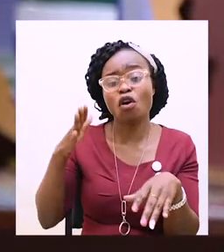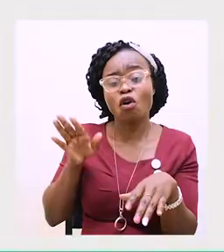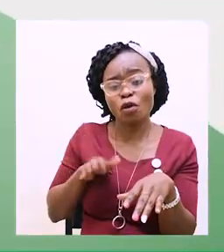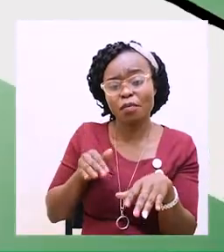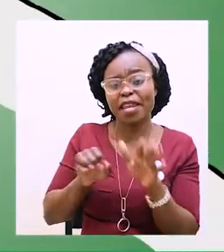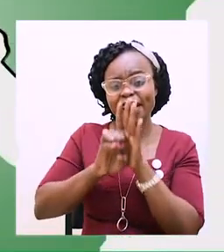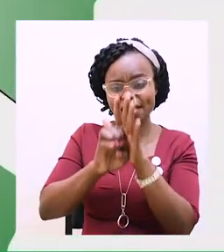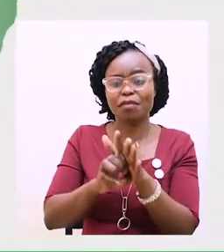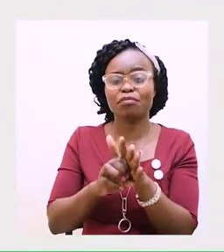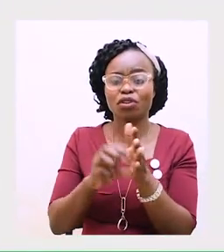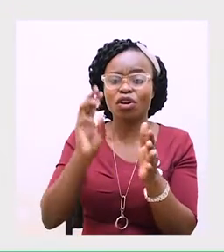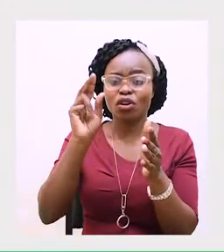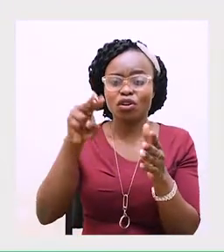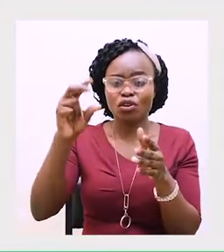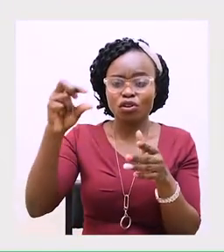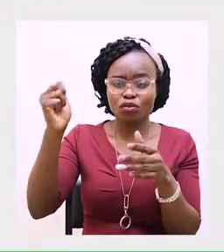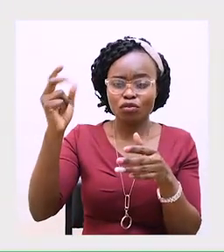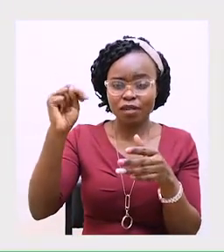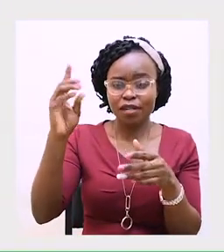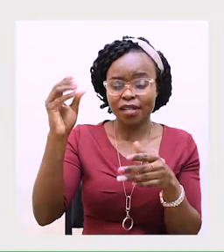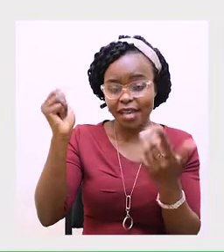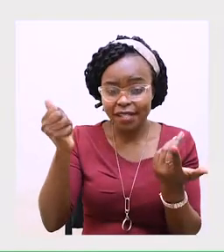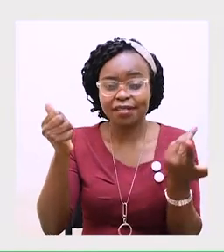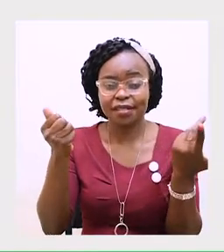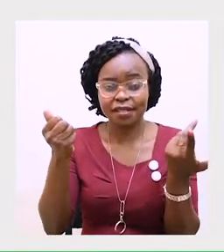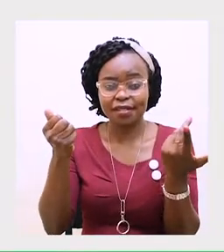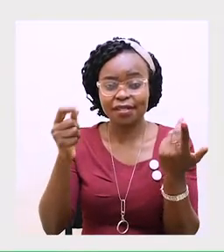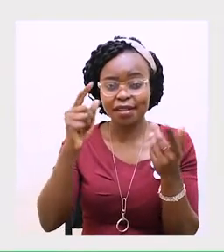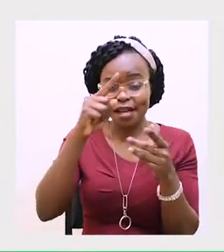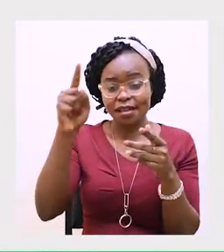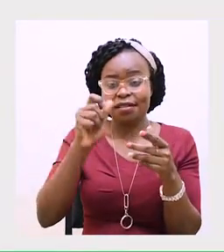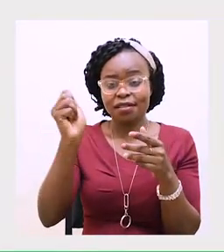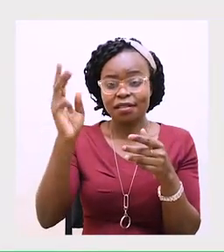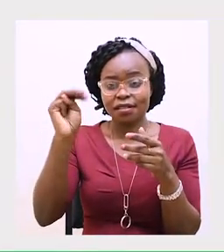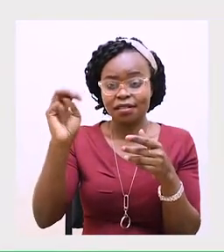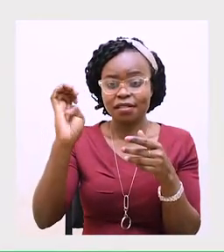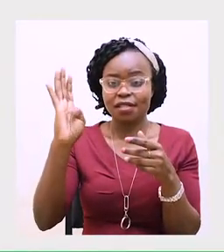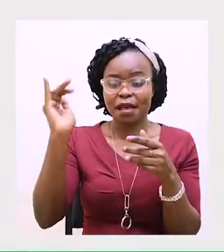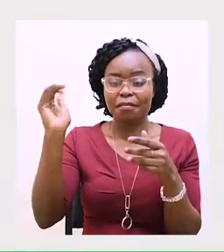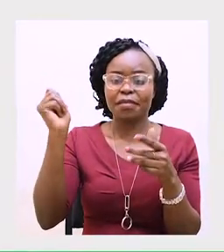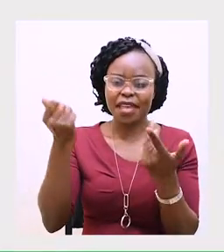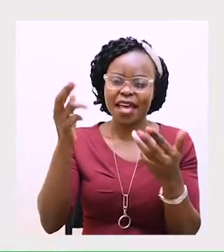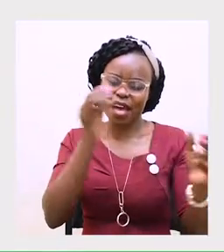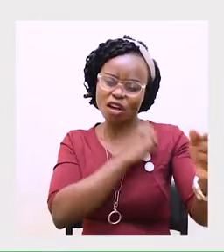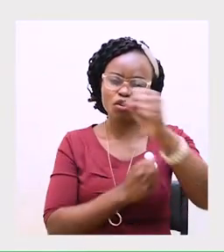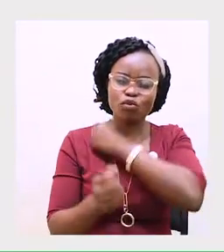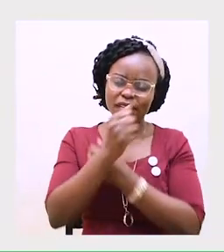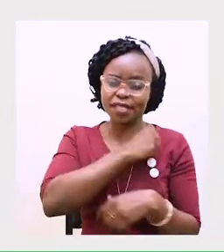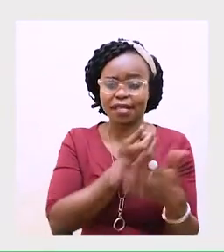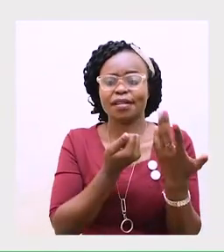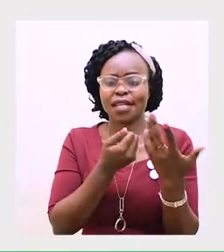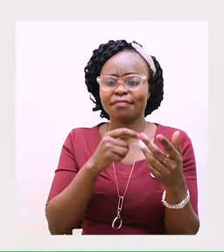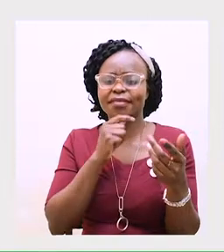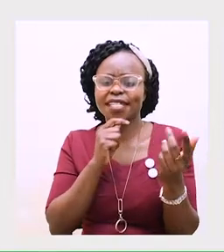in countries like Uganda. We have countries like Zambia, we have countries like Rwanda, we